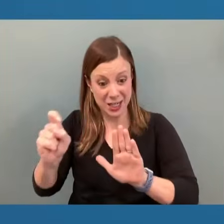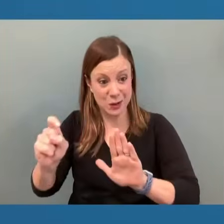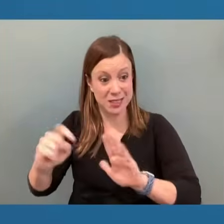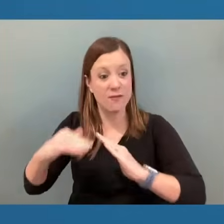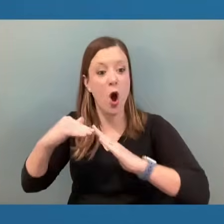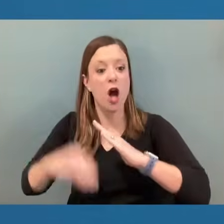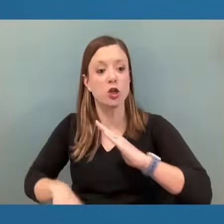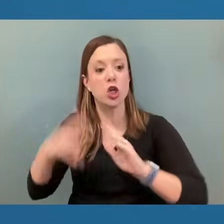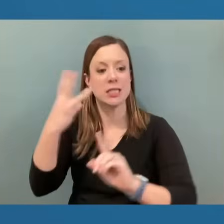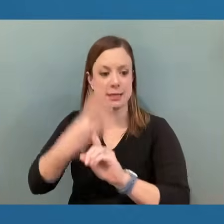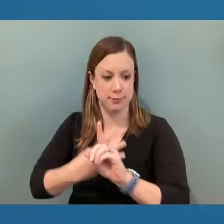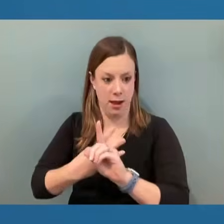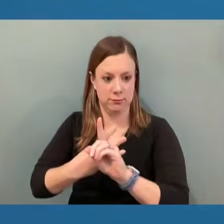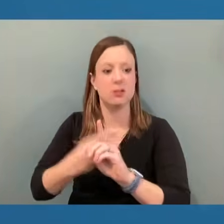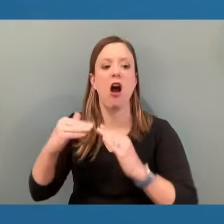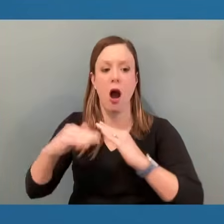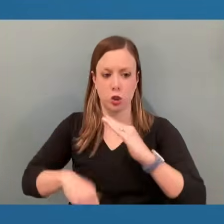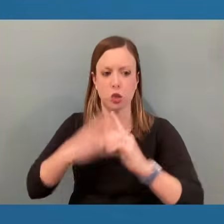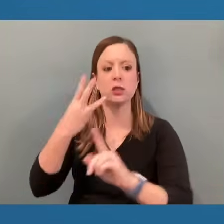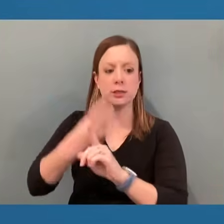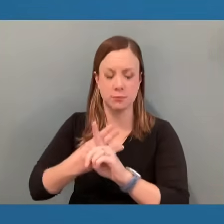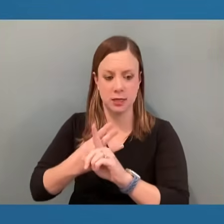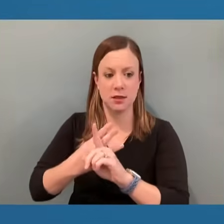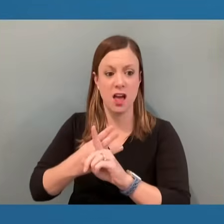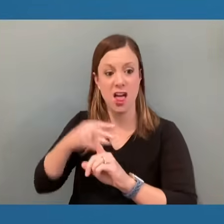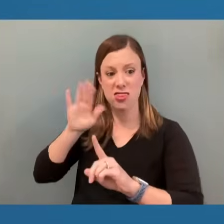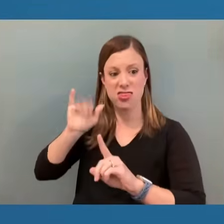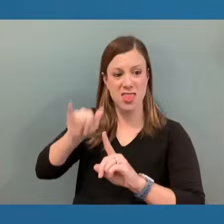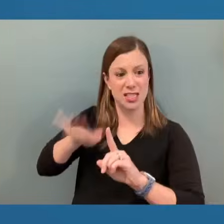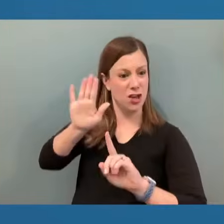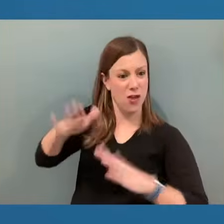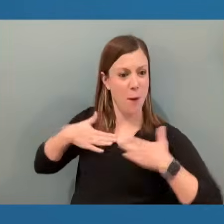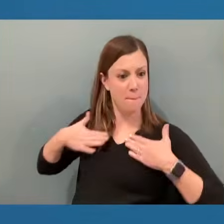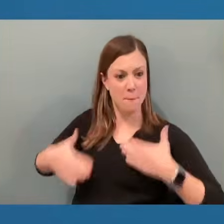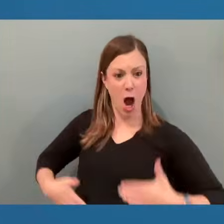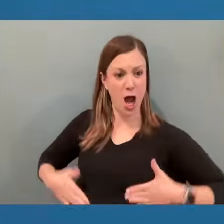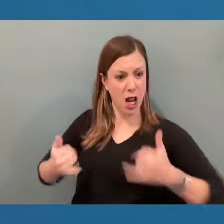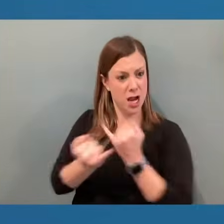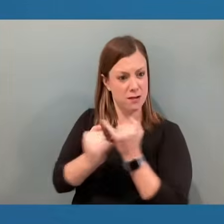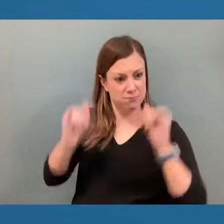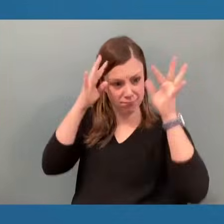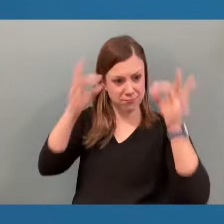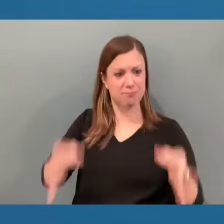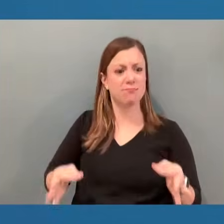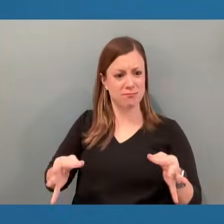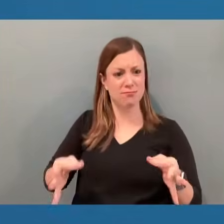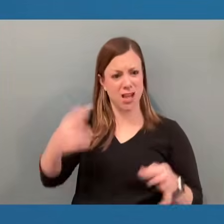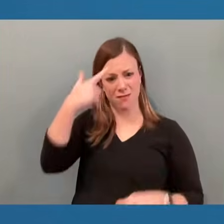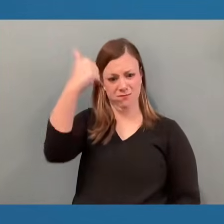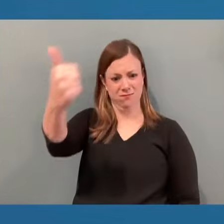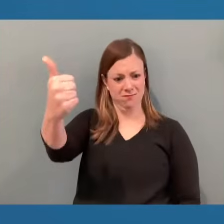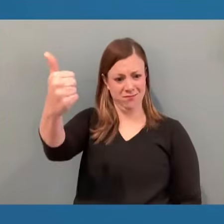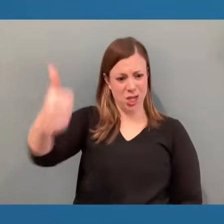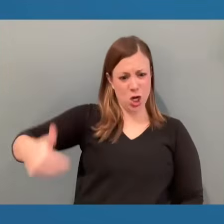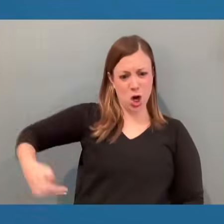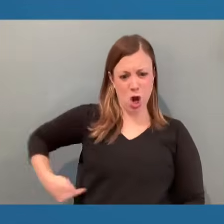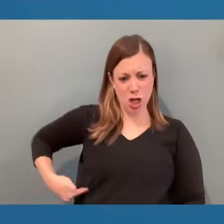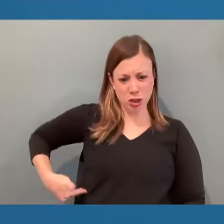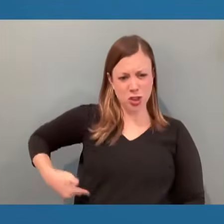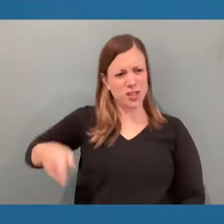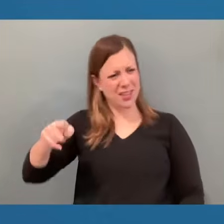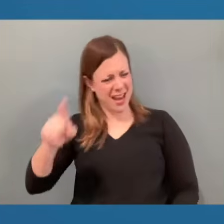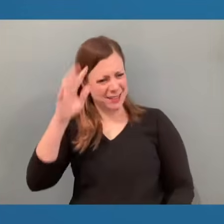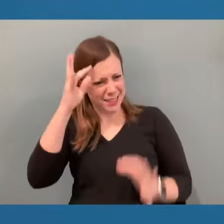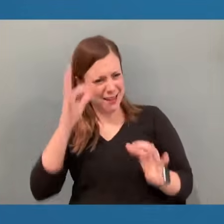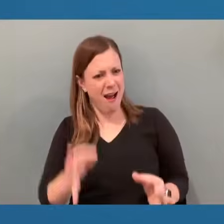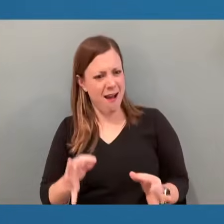choice, bodily autonomy, conscience. And that, I think, is something I think we can all be proud of as New Yorkers,